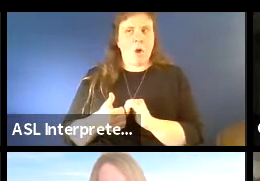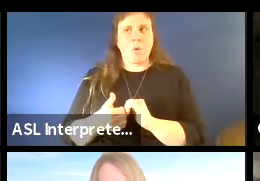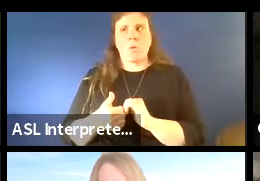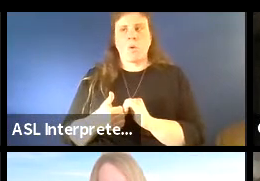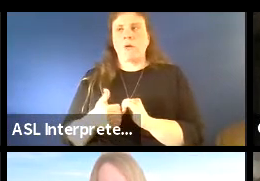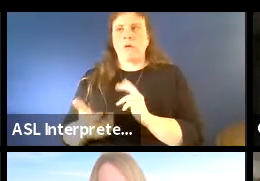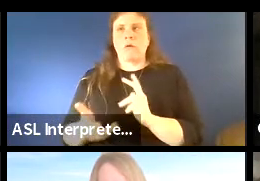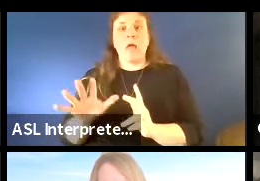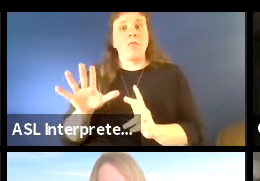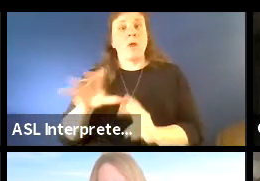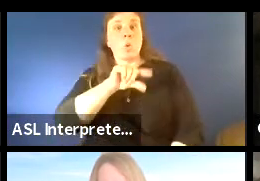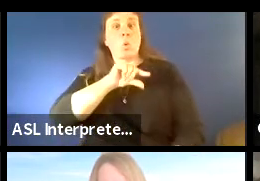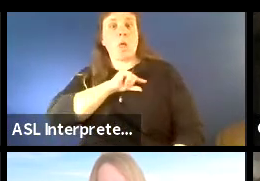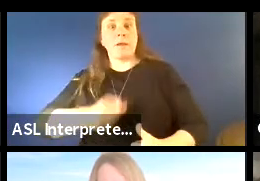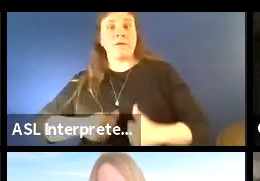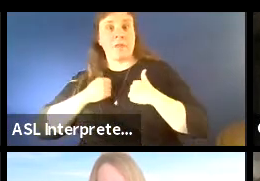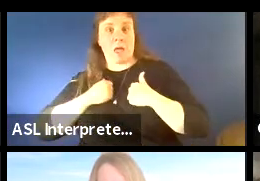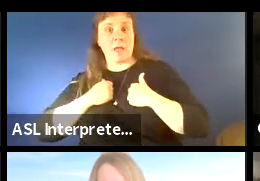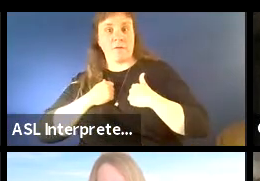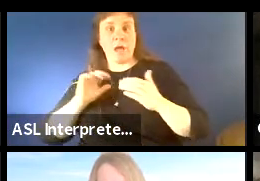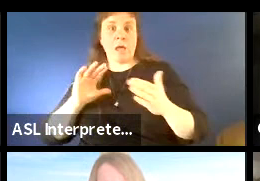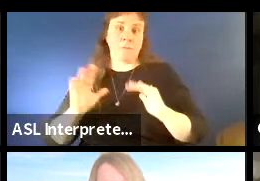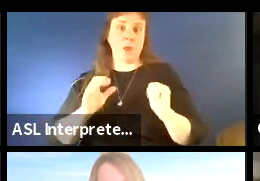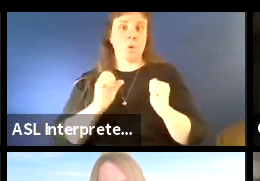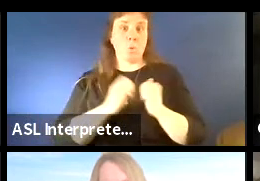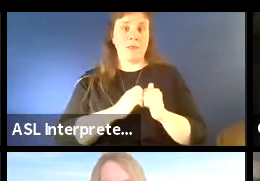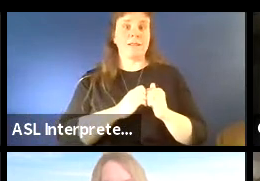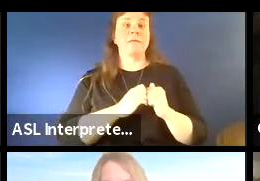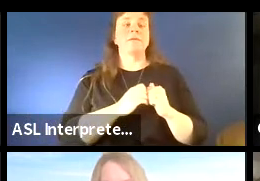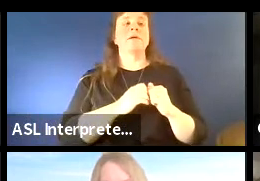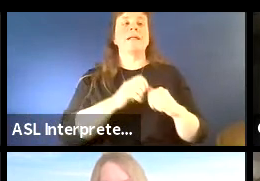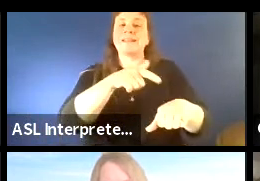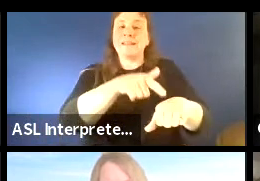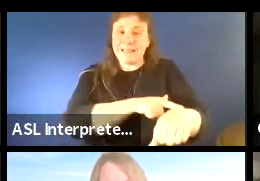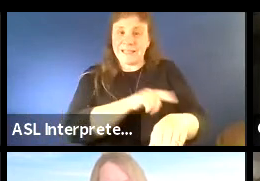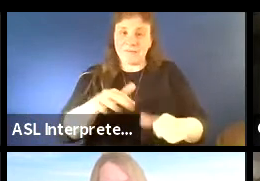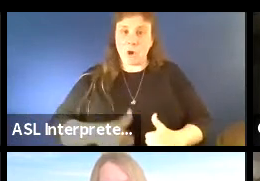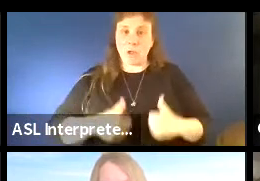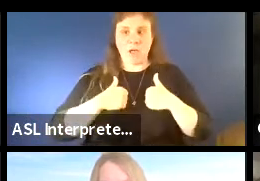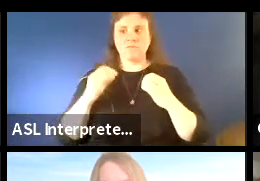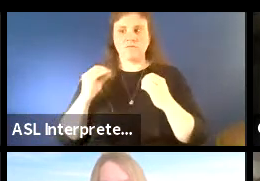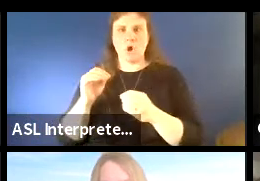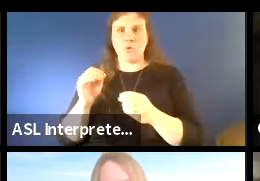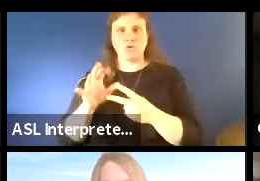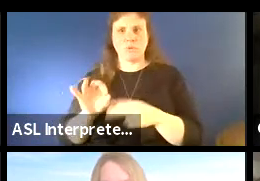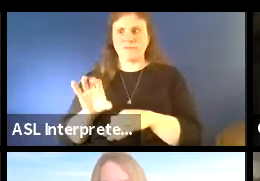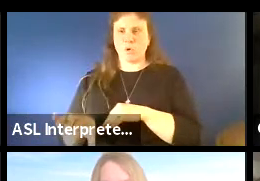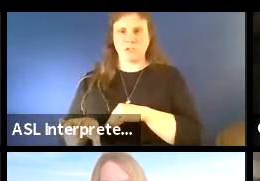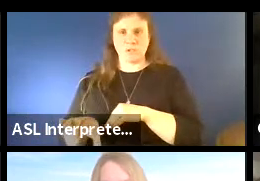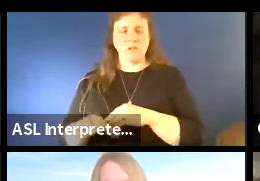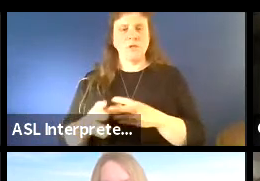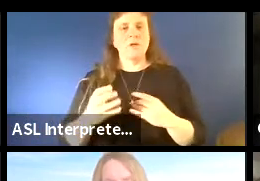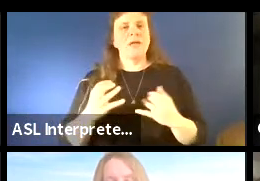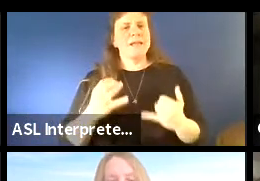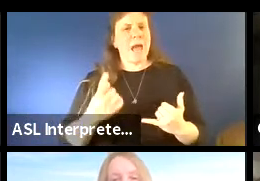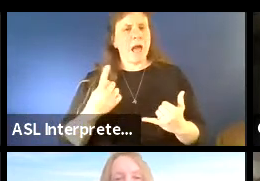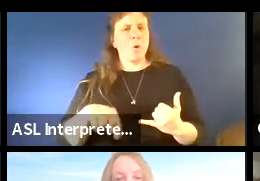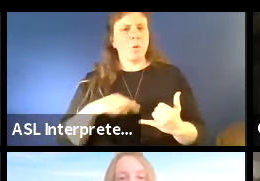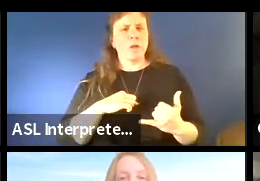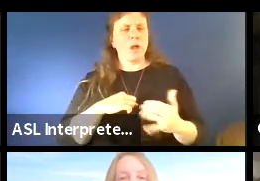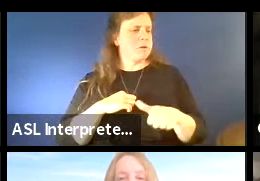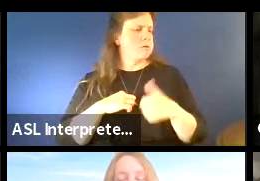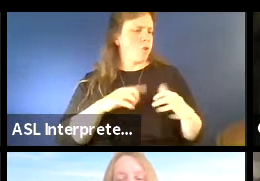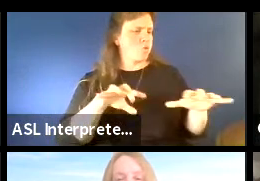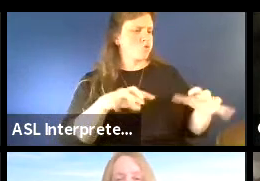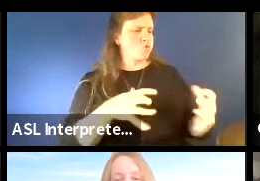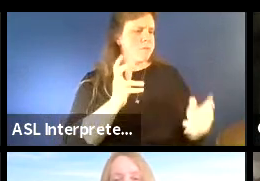quality of life versus the length of their life. And now I think we're looking at a population who are isolated